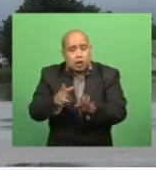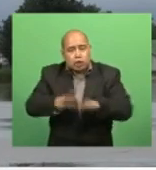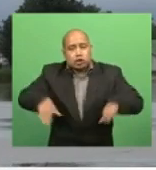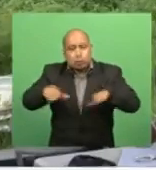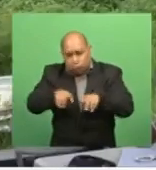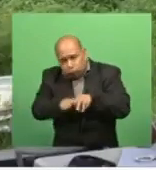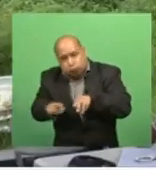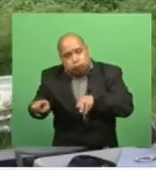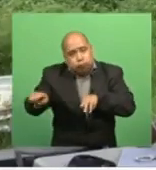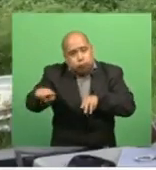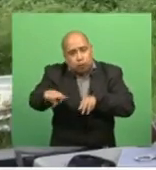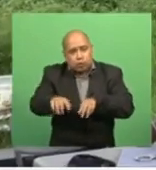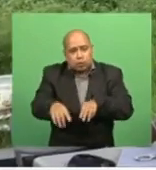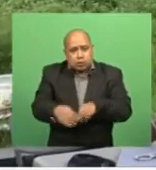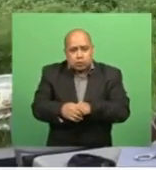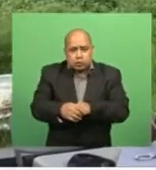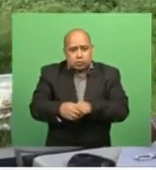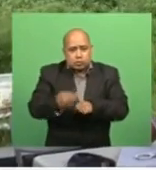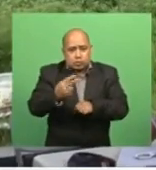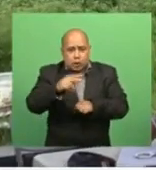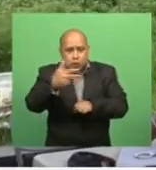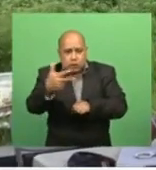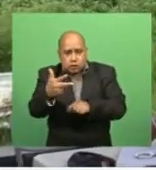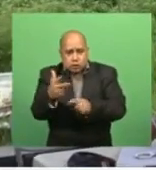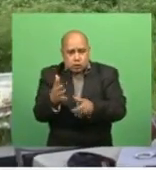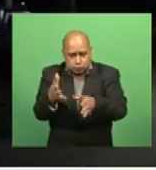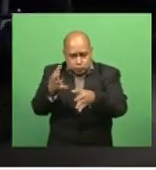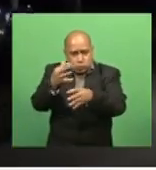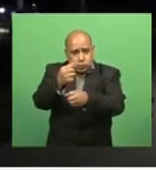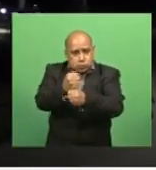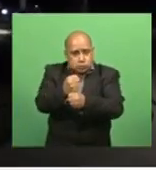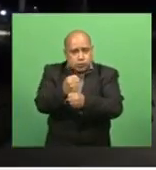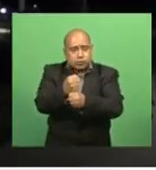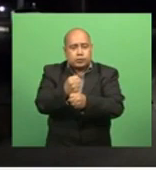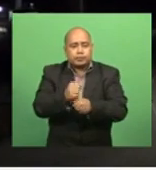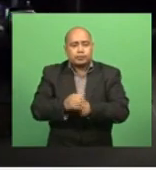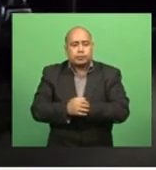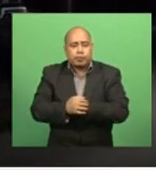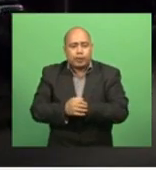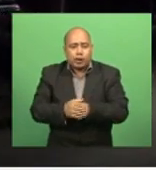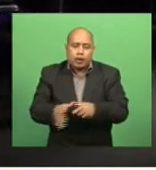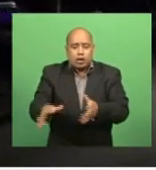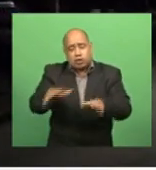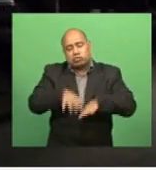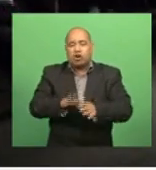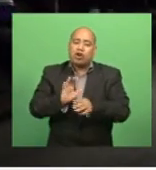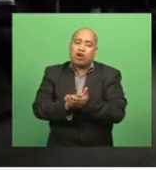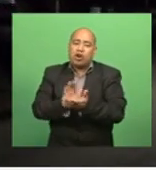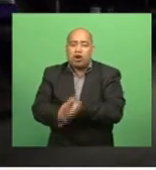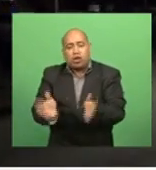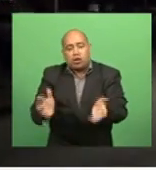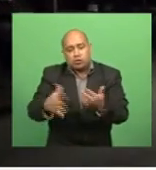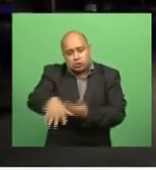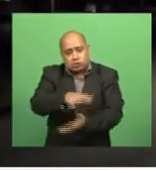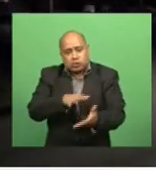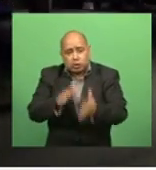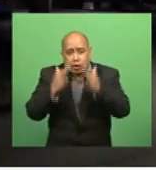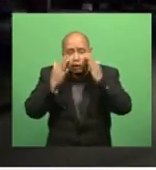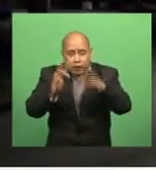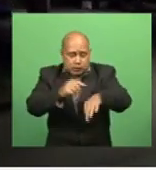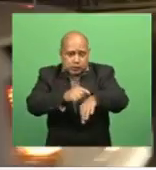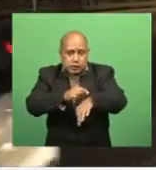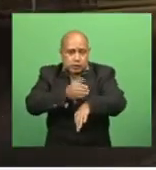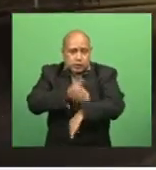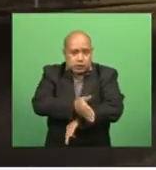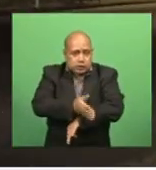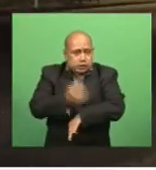total number of arrests, 48 were for social gathering breaches, 18 for curfew breaches, and the lone case of breach of lockdown in